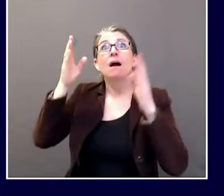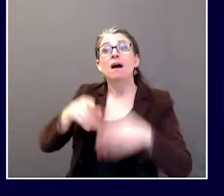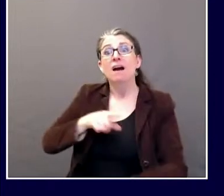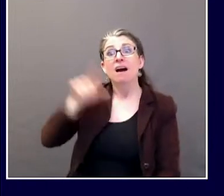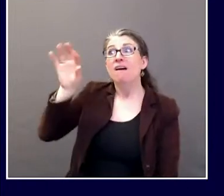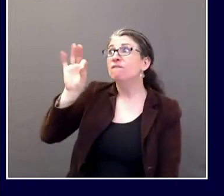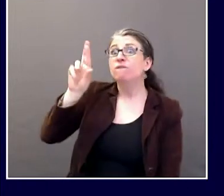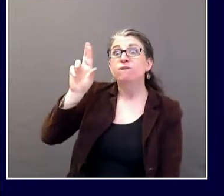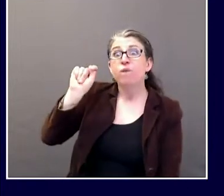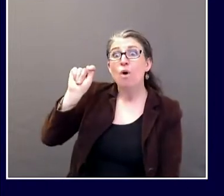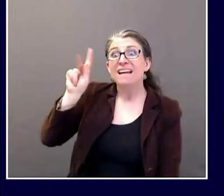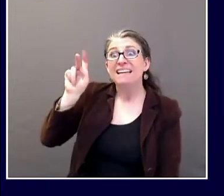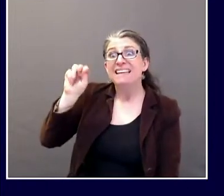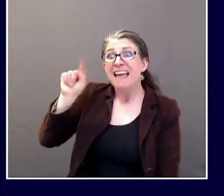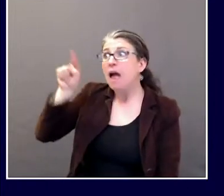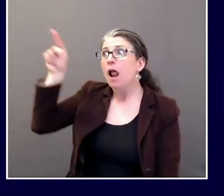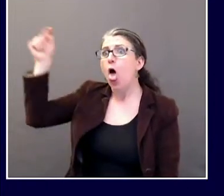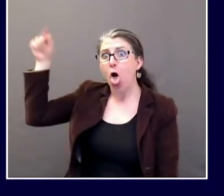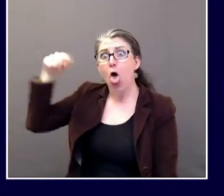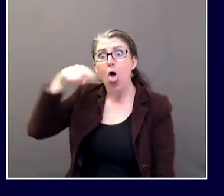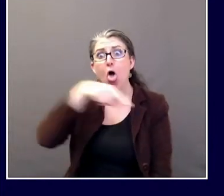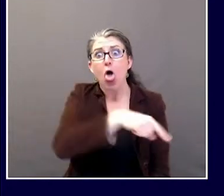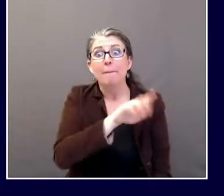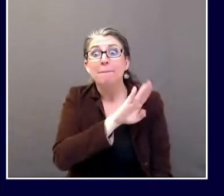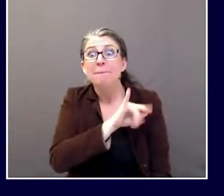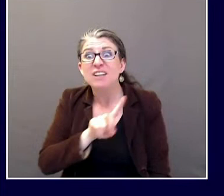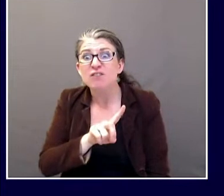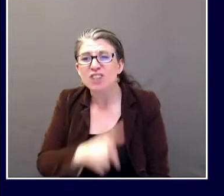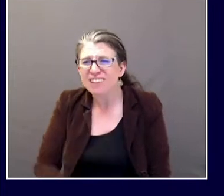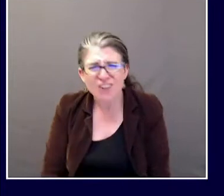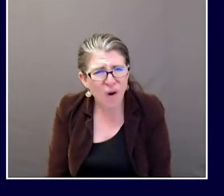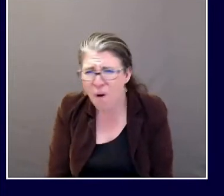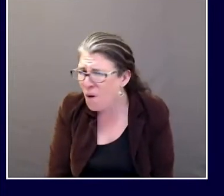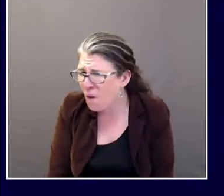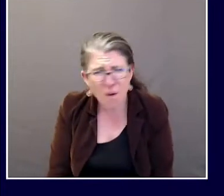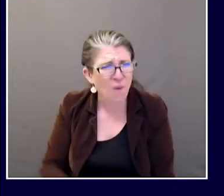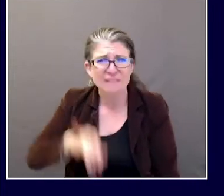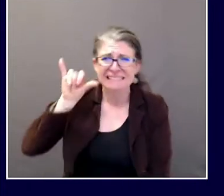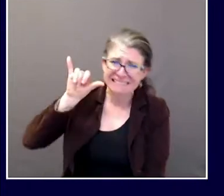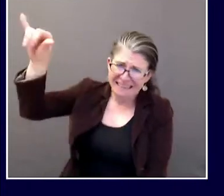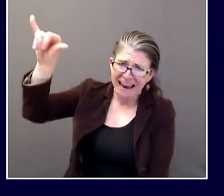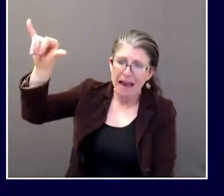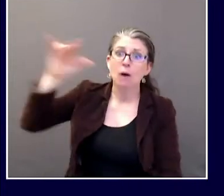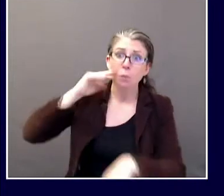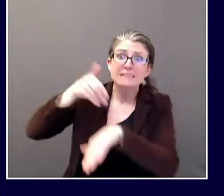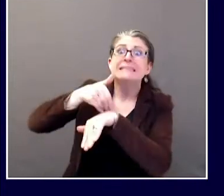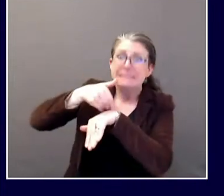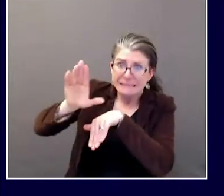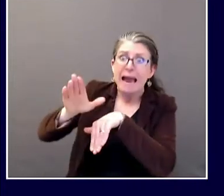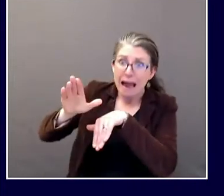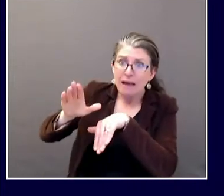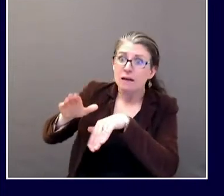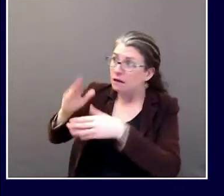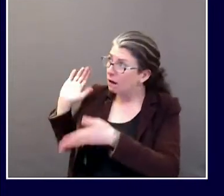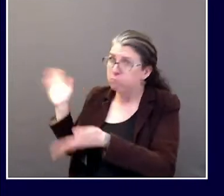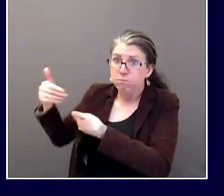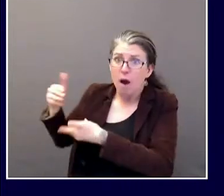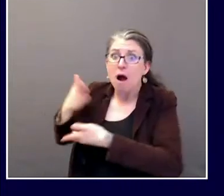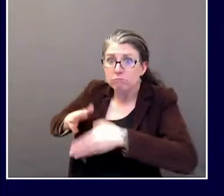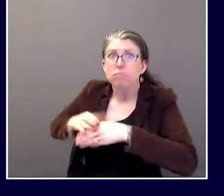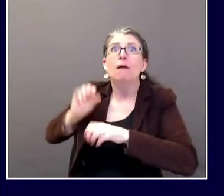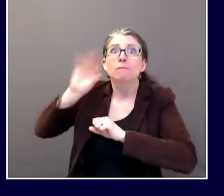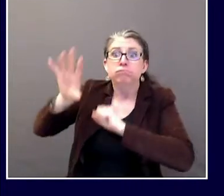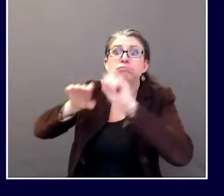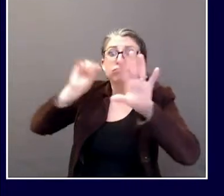that manner, make sure you recognize that our expectation is that where you get your first dose is also where you get your second